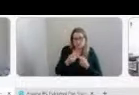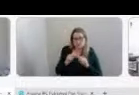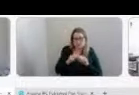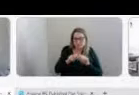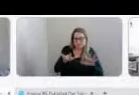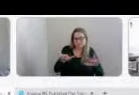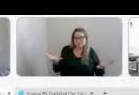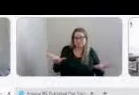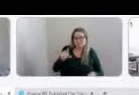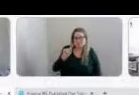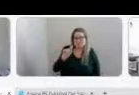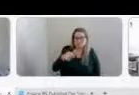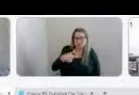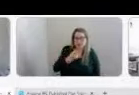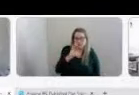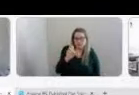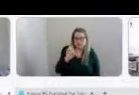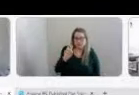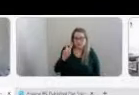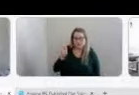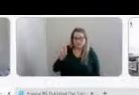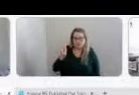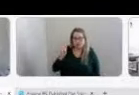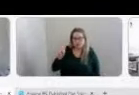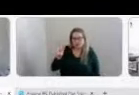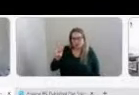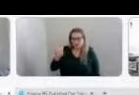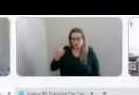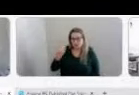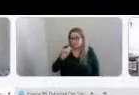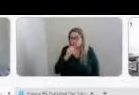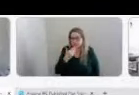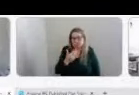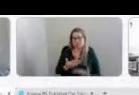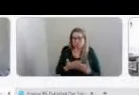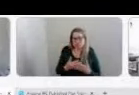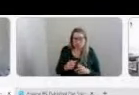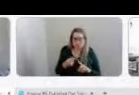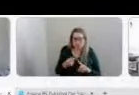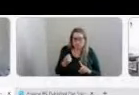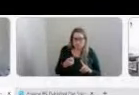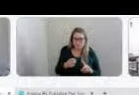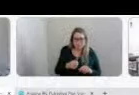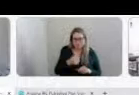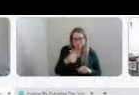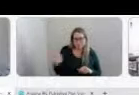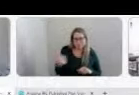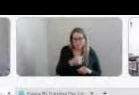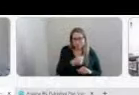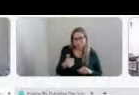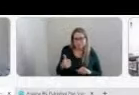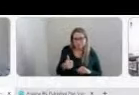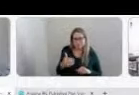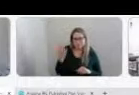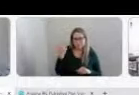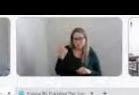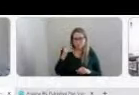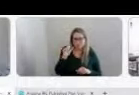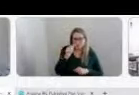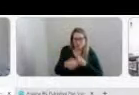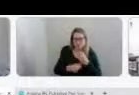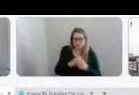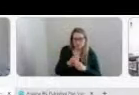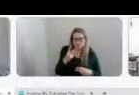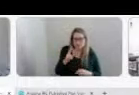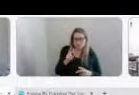tankoverty and then over to veil there is no good way to get from miranda to veil in the past 10 years i have visited vail